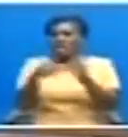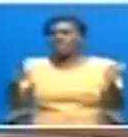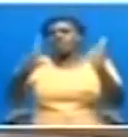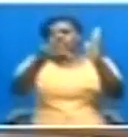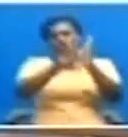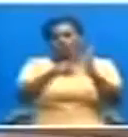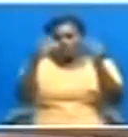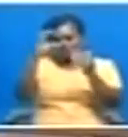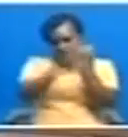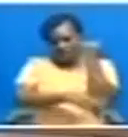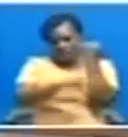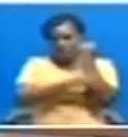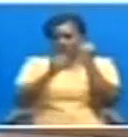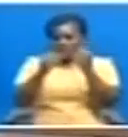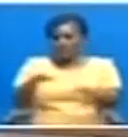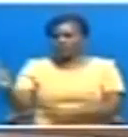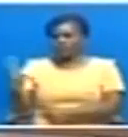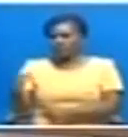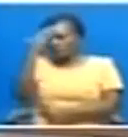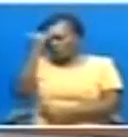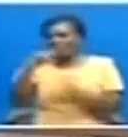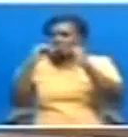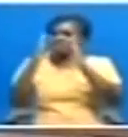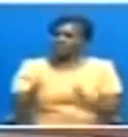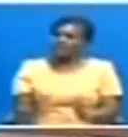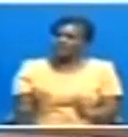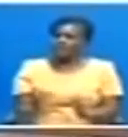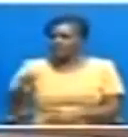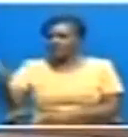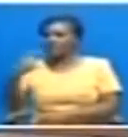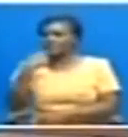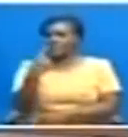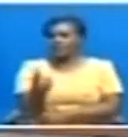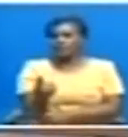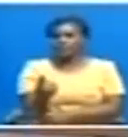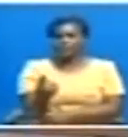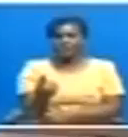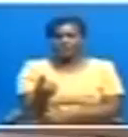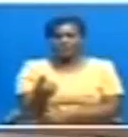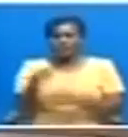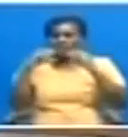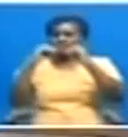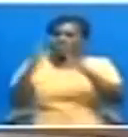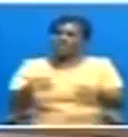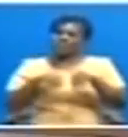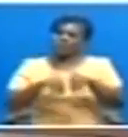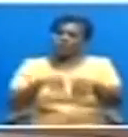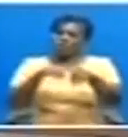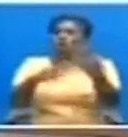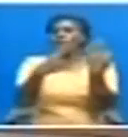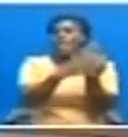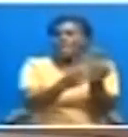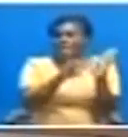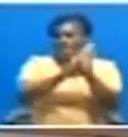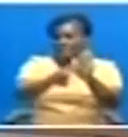the country. If the president can do it, why not teachers? Mary Njoki, but teachers are just following the good